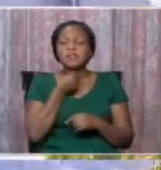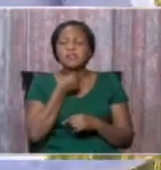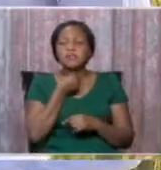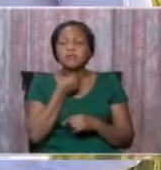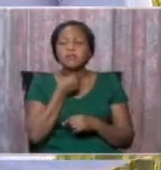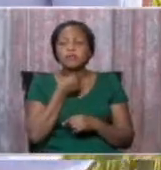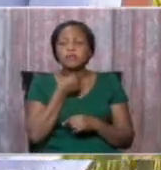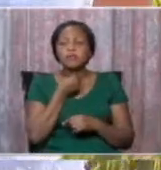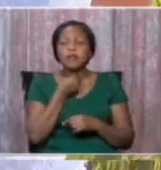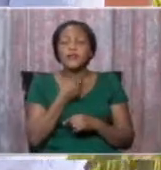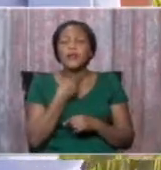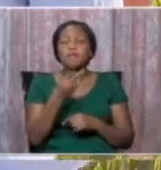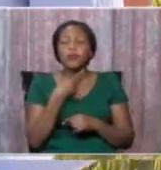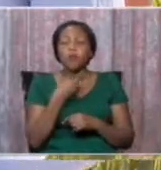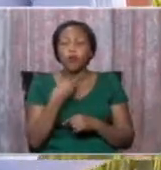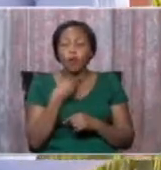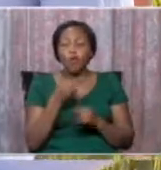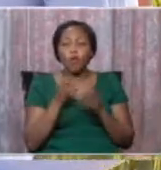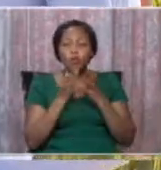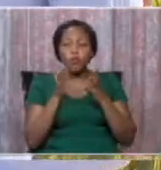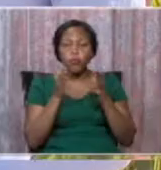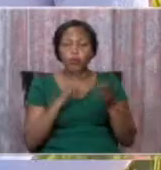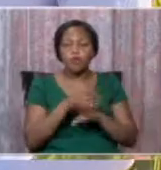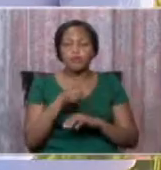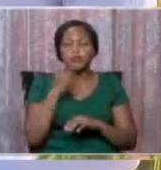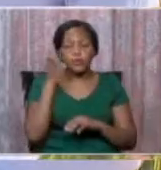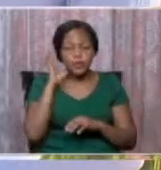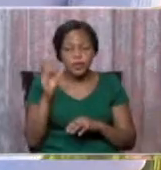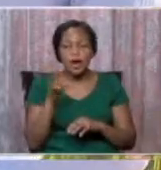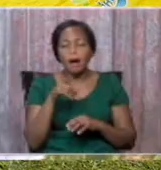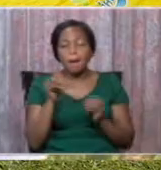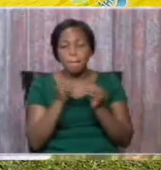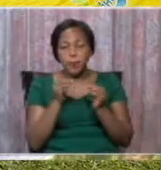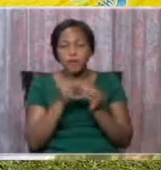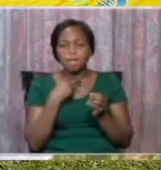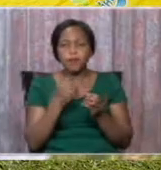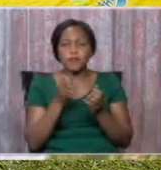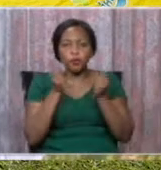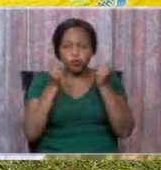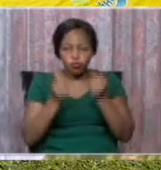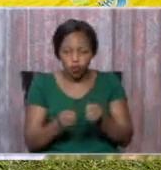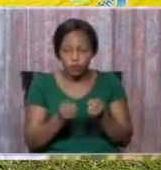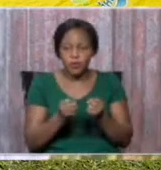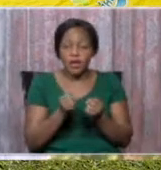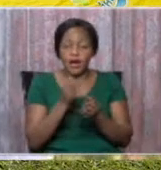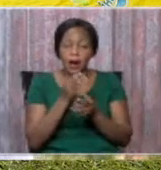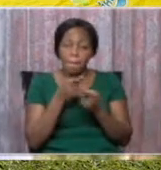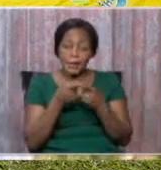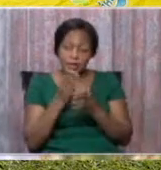others don't. Okay, others become low. I don't know why. So I think, yeah, that's all we have as my